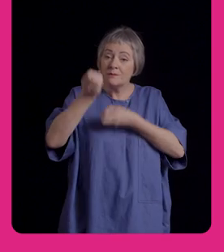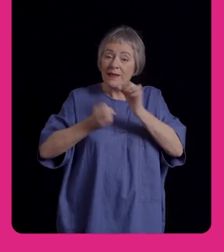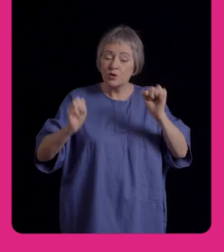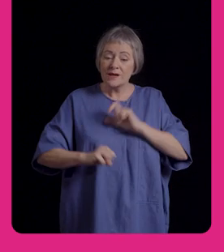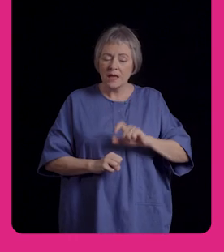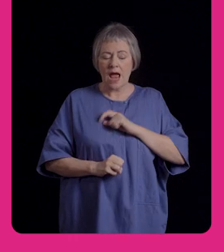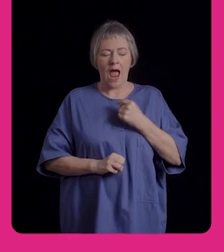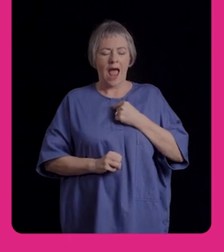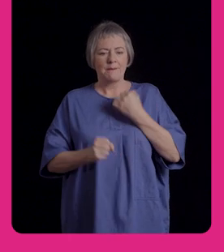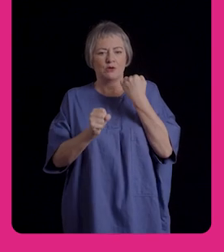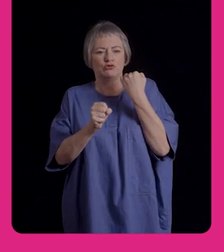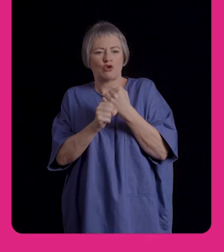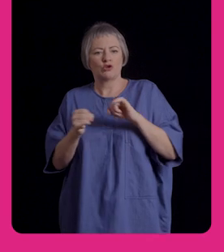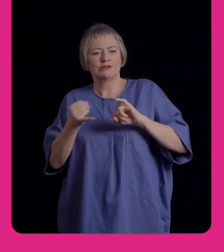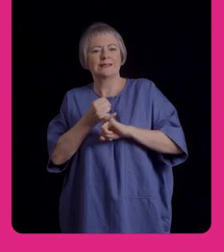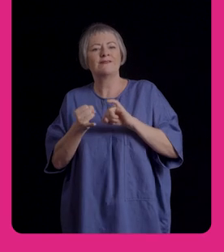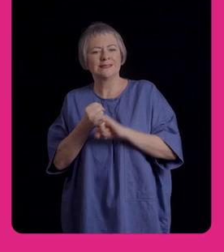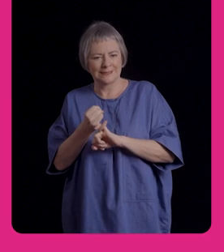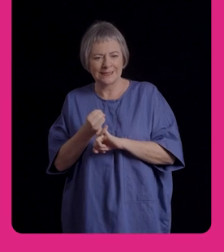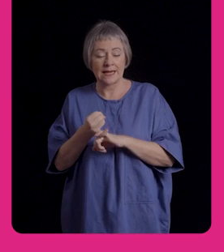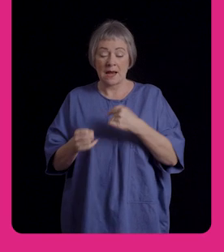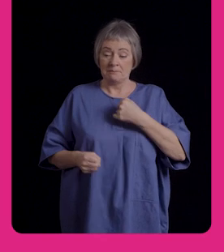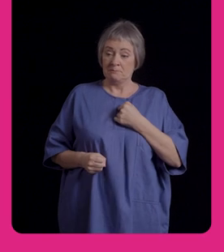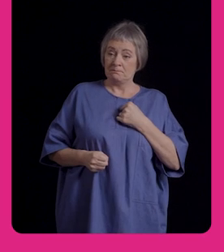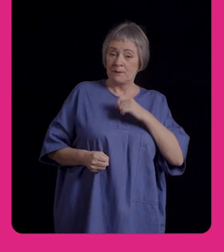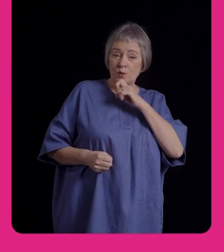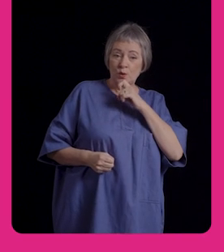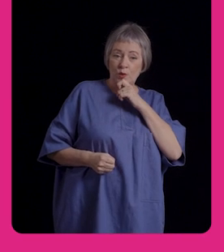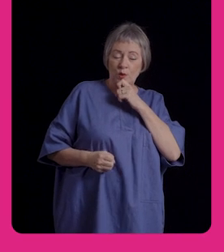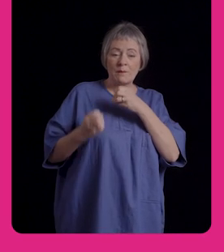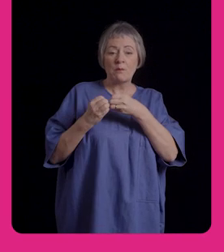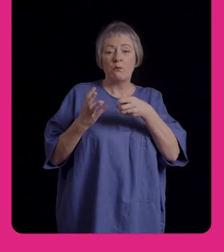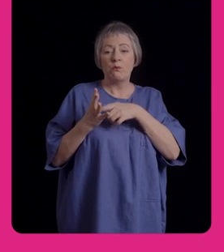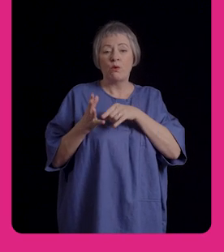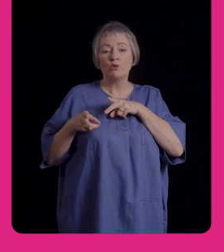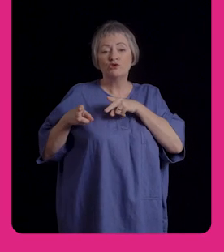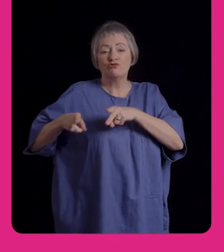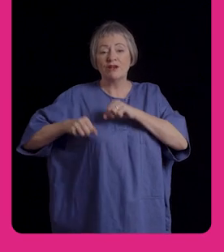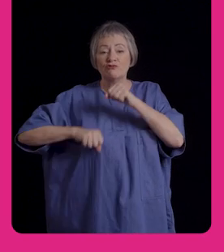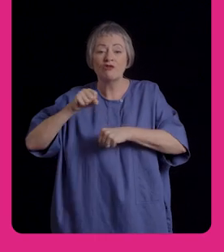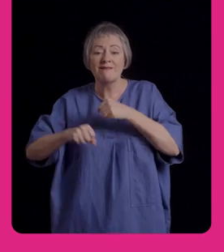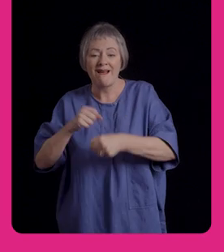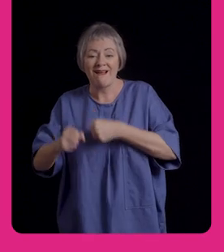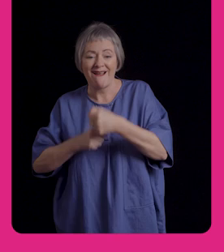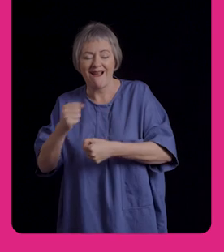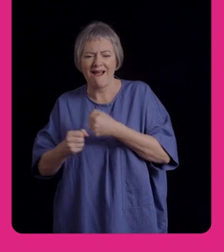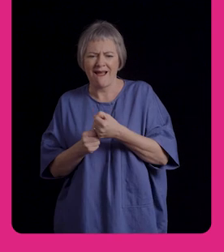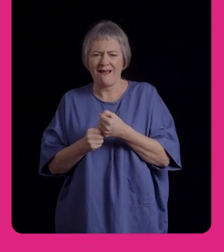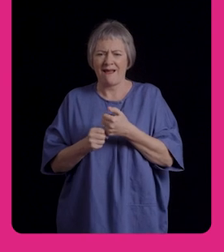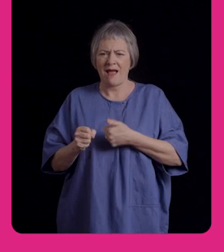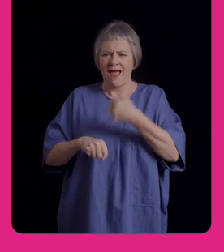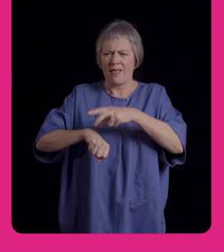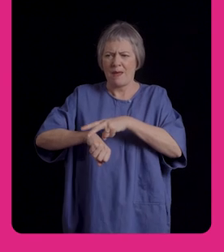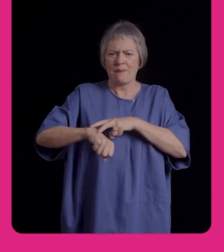character? Yeah, I'm George Stevenson and I am a Bow Street runner, which means I am a very